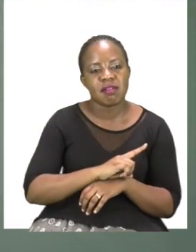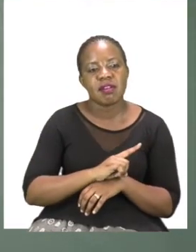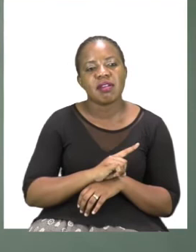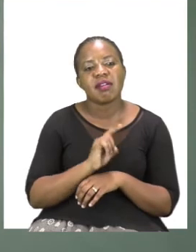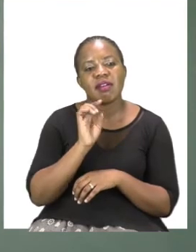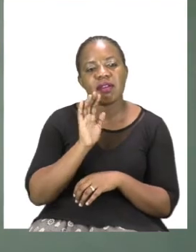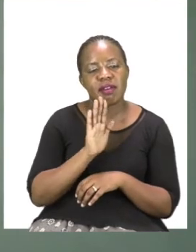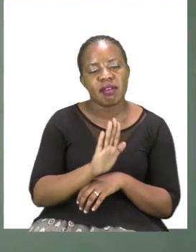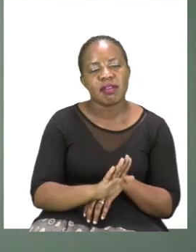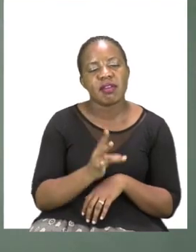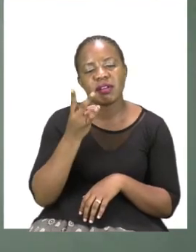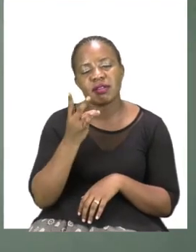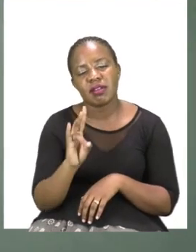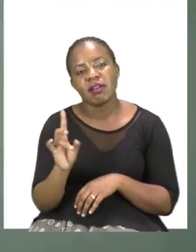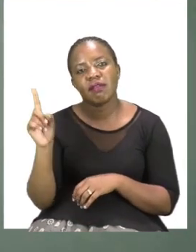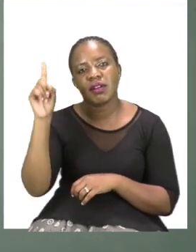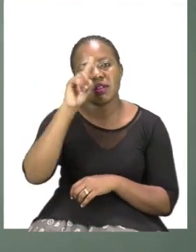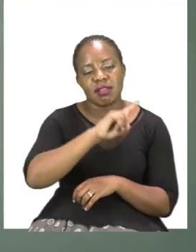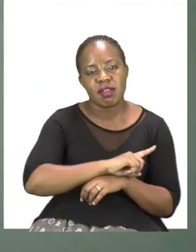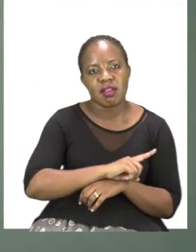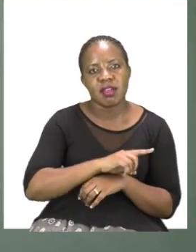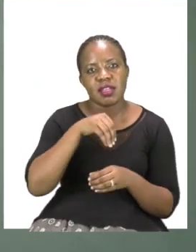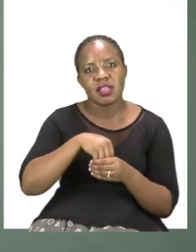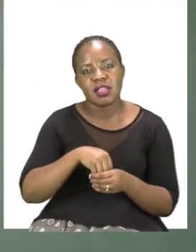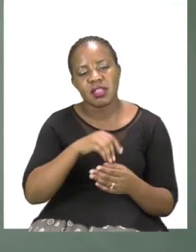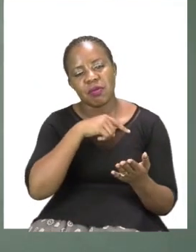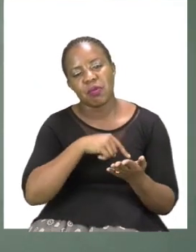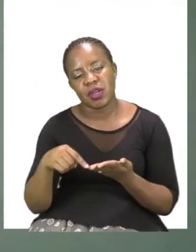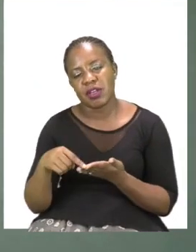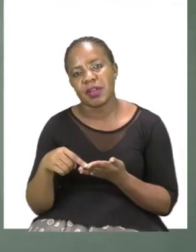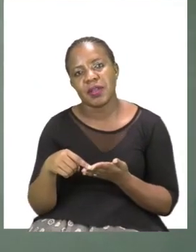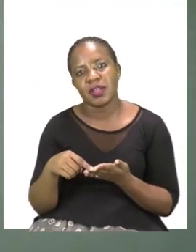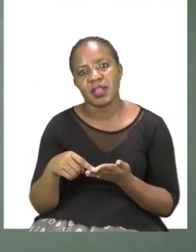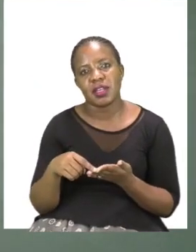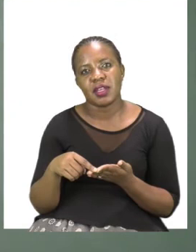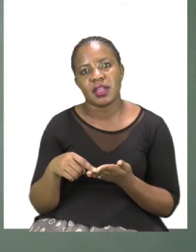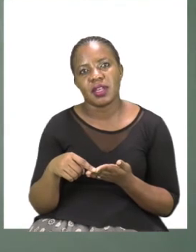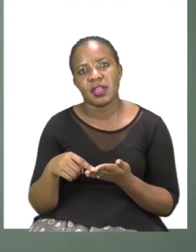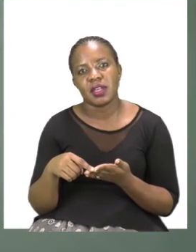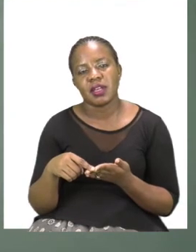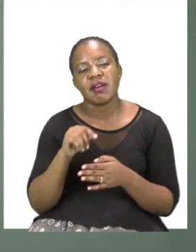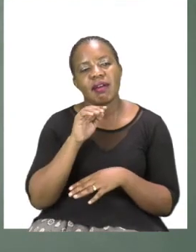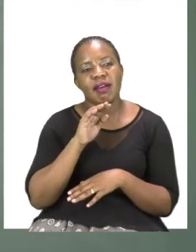7 days, there are 7 days in a week.